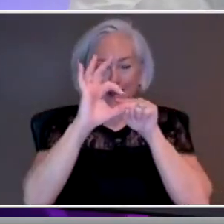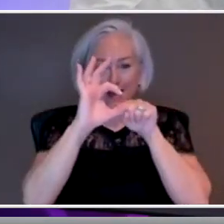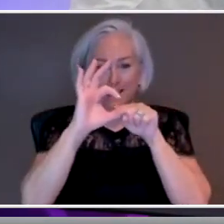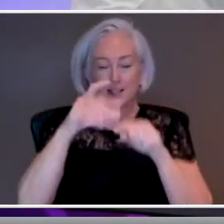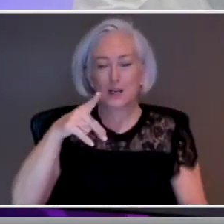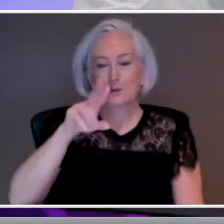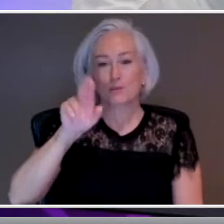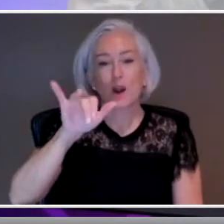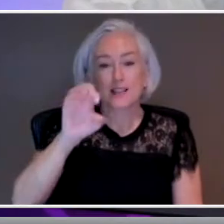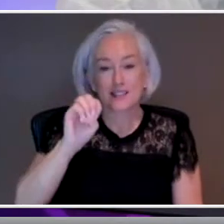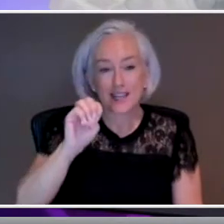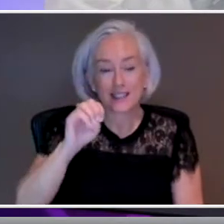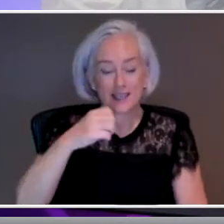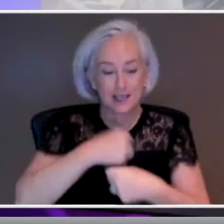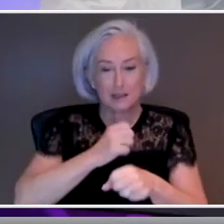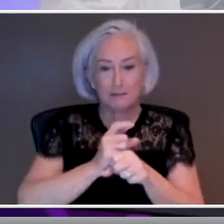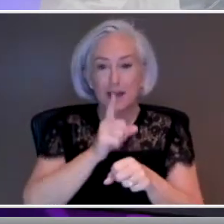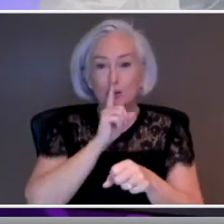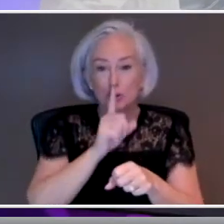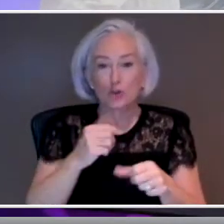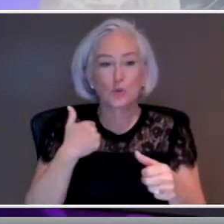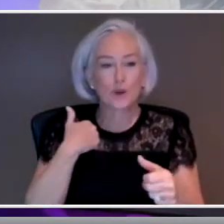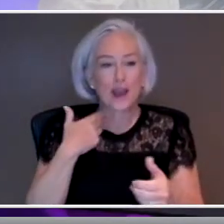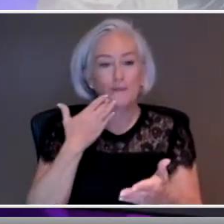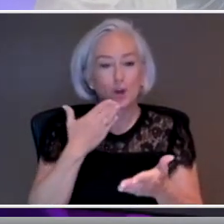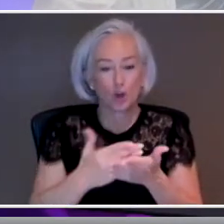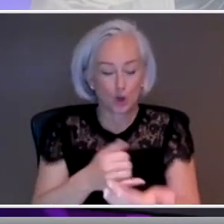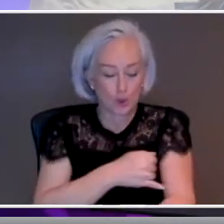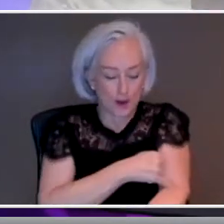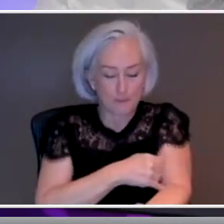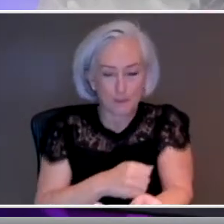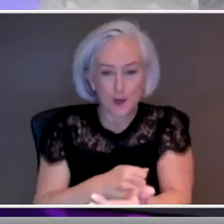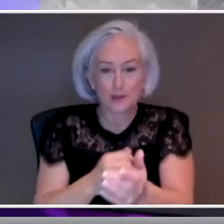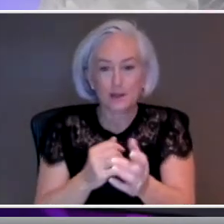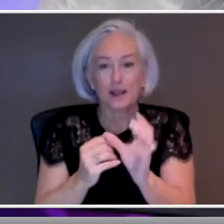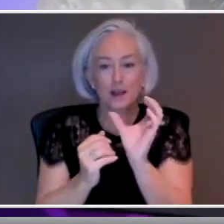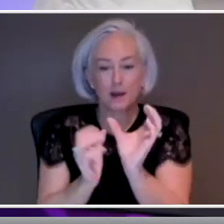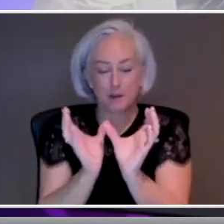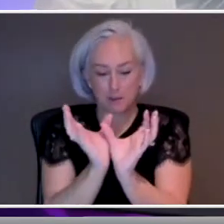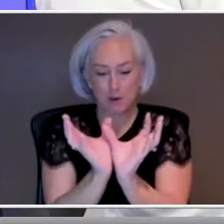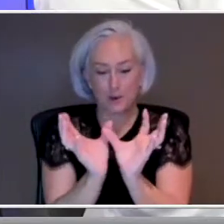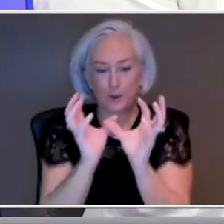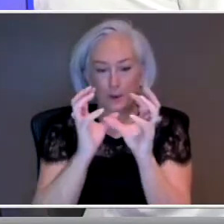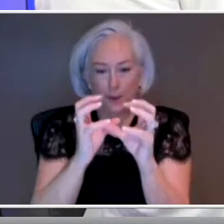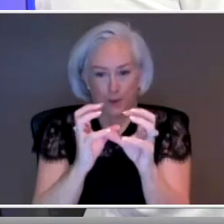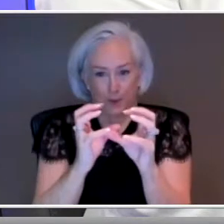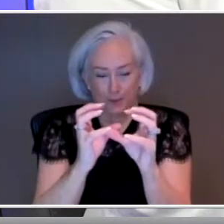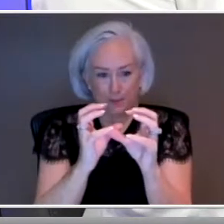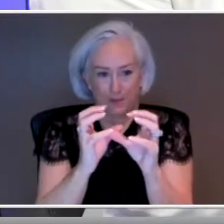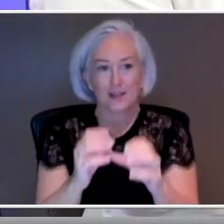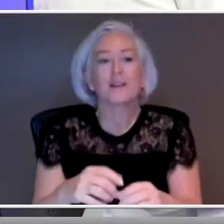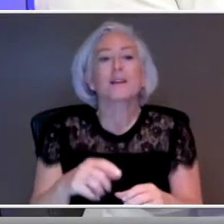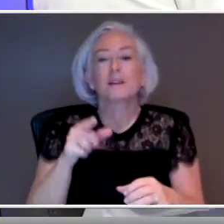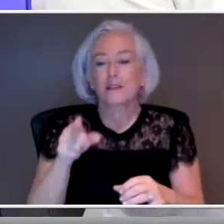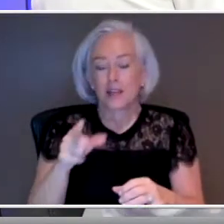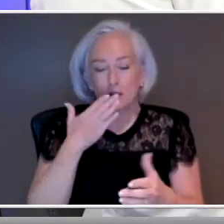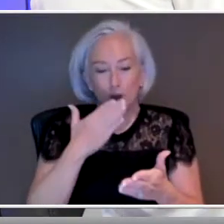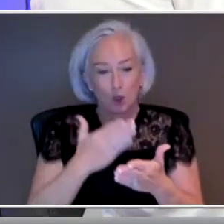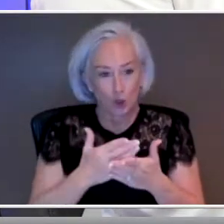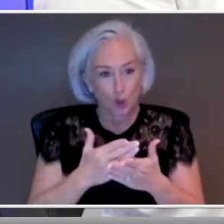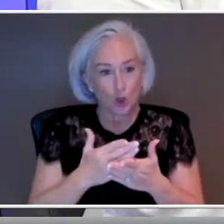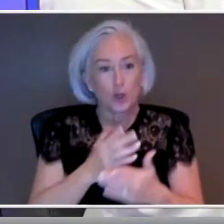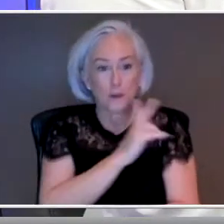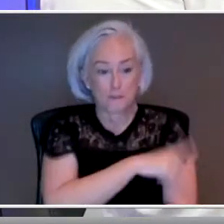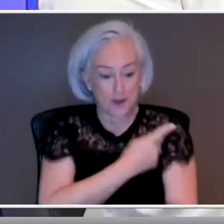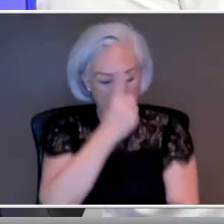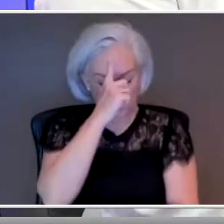arterial pathways and the patients are a candidate for the procedure. Okay. The blood vessels can have blockages. These blood vessels are very, very small,